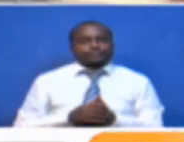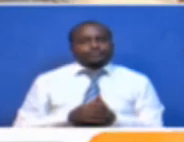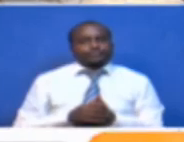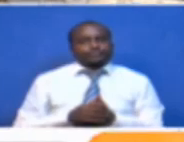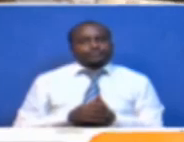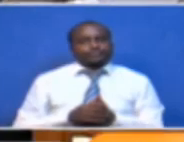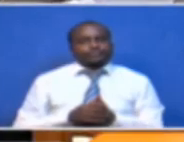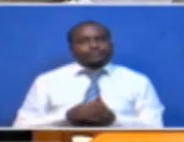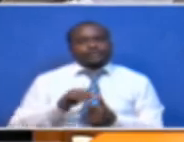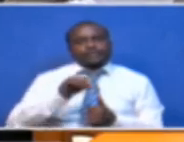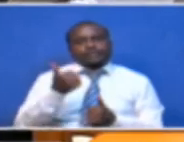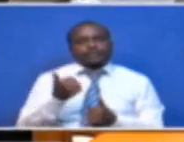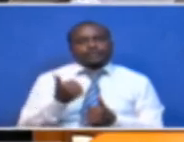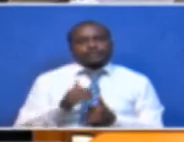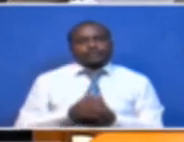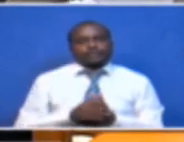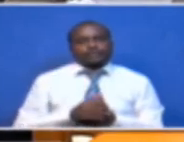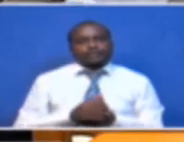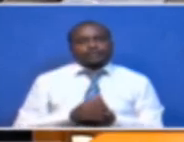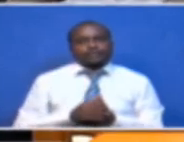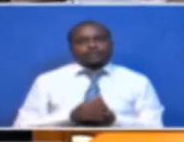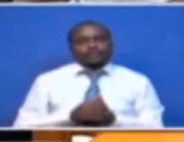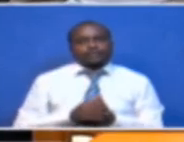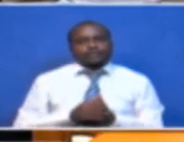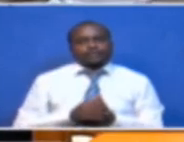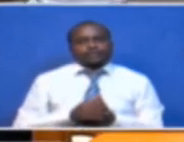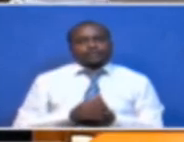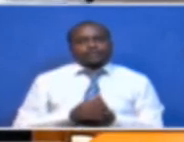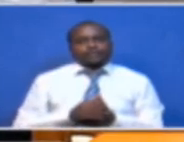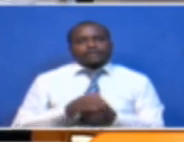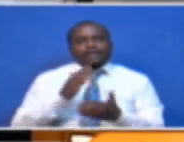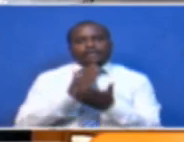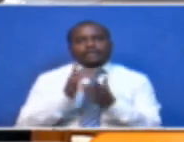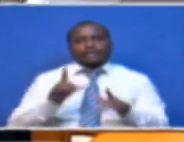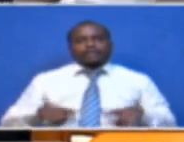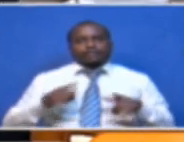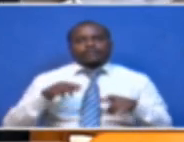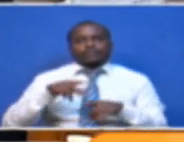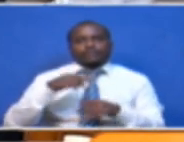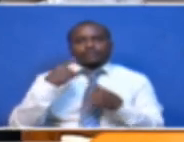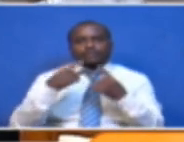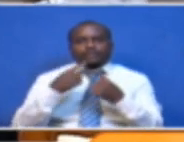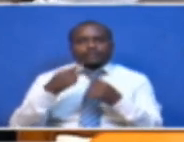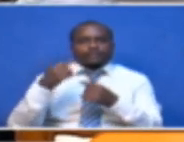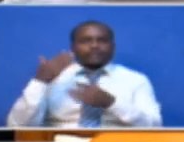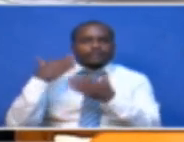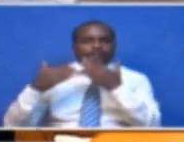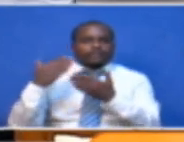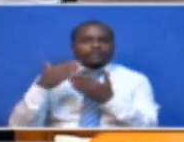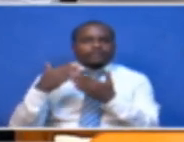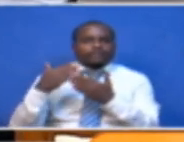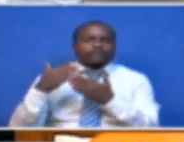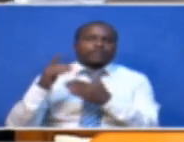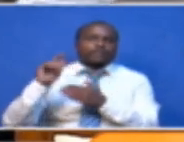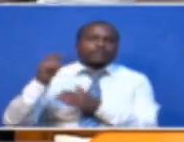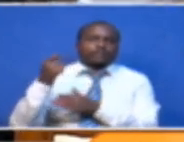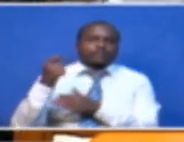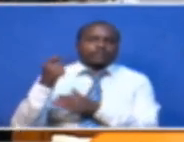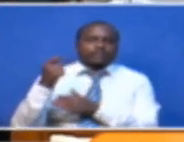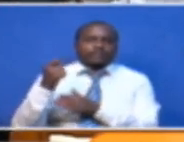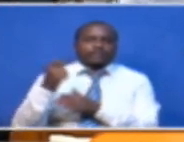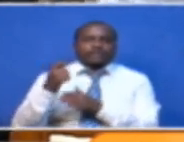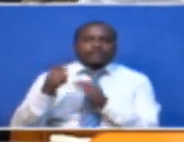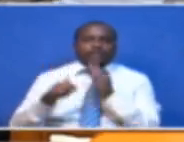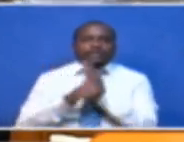Yes. Benteke Mwanasoka, you say, a real, living, walking, talking encyclopedia of Kenyan history, and more so,